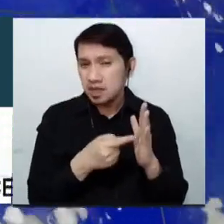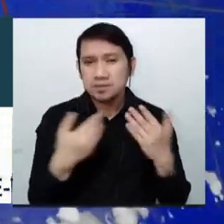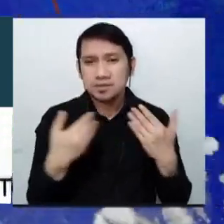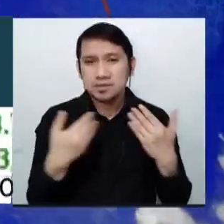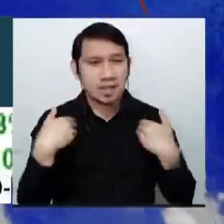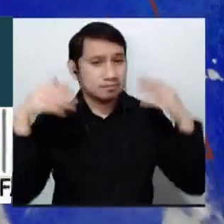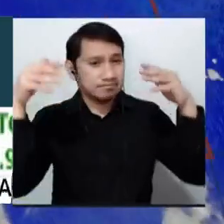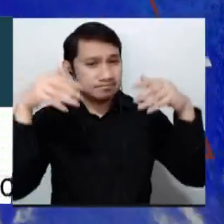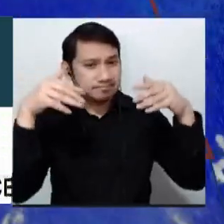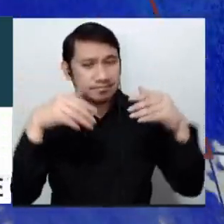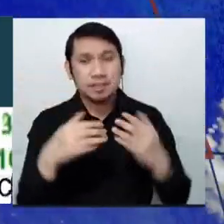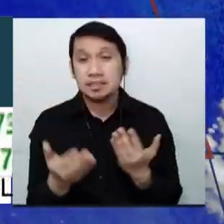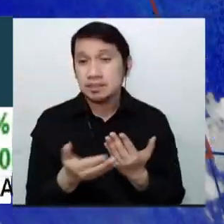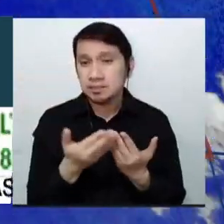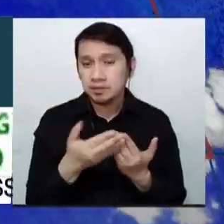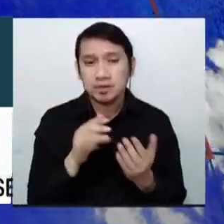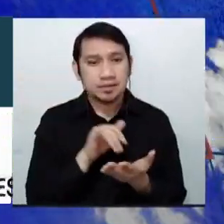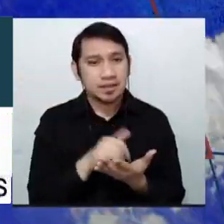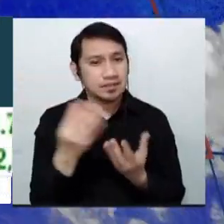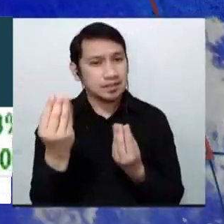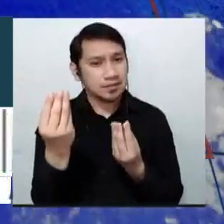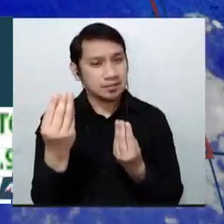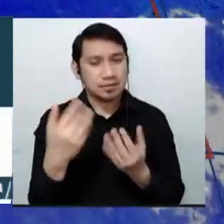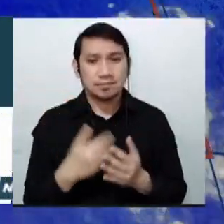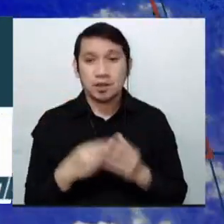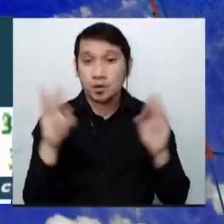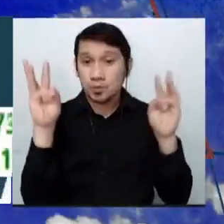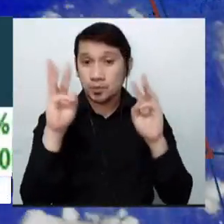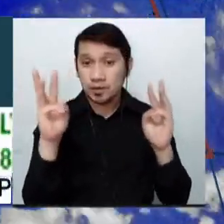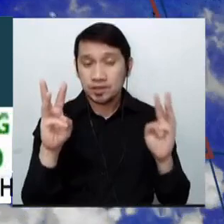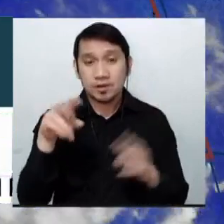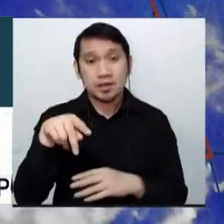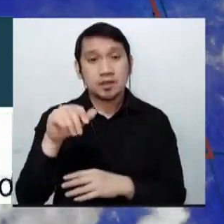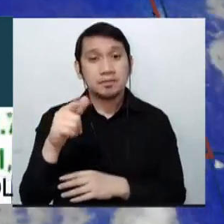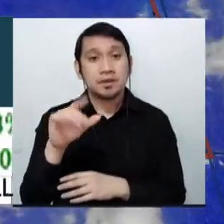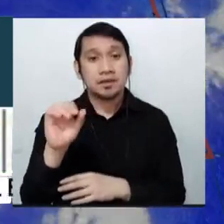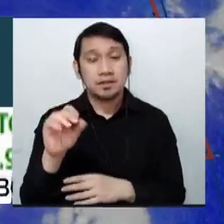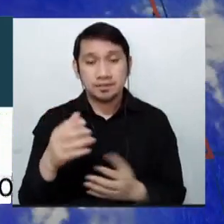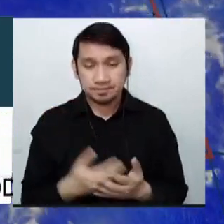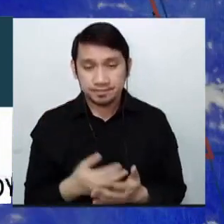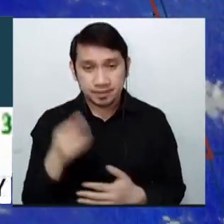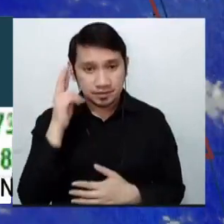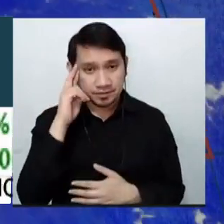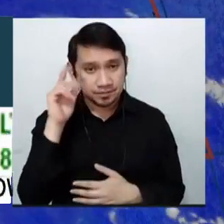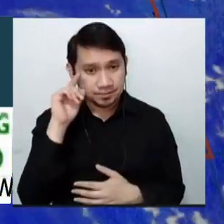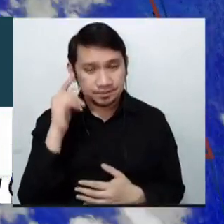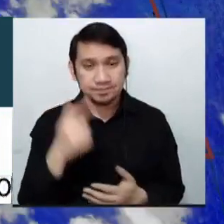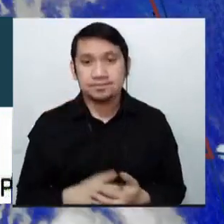thunderstorm. And that's the latest from the Weather Forecasting Center of PAGASA, Raymond Ordinario